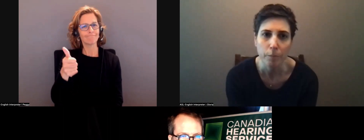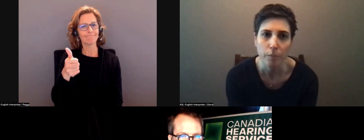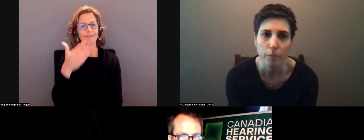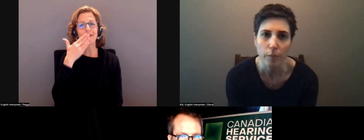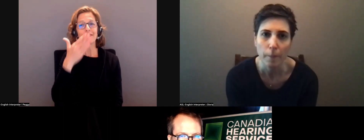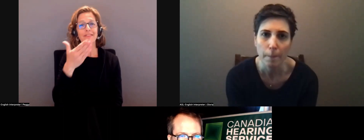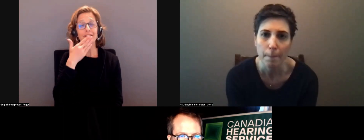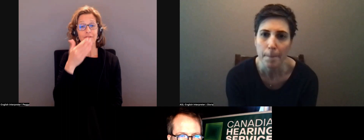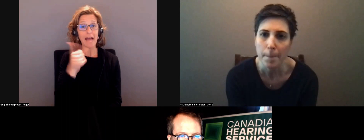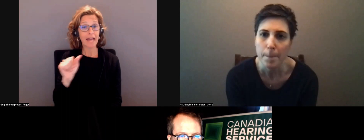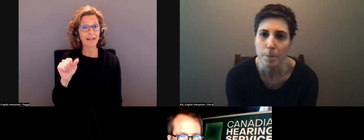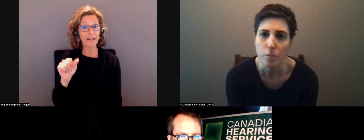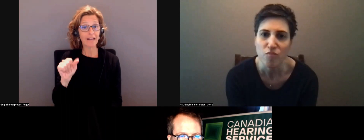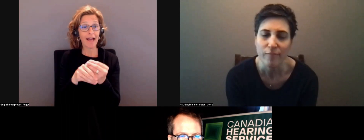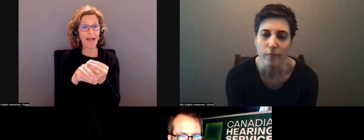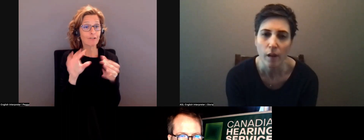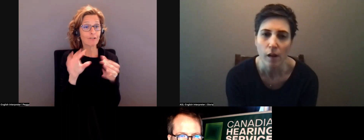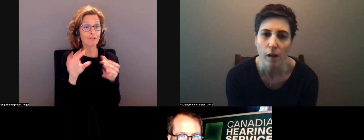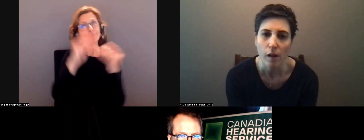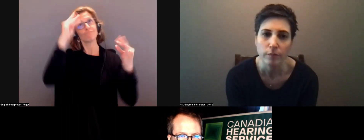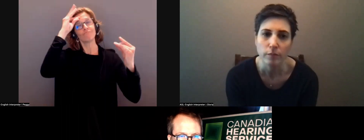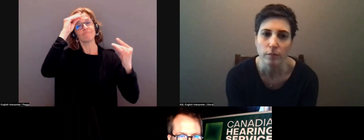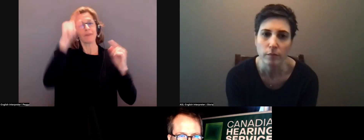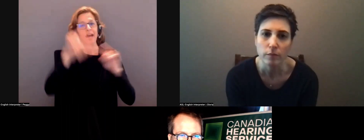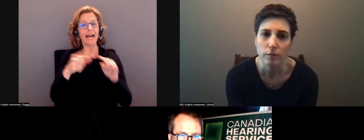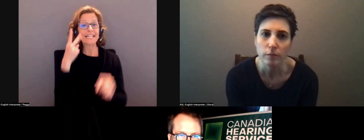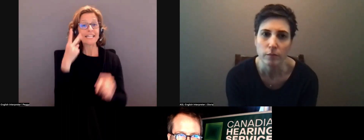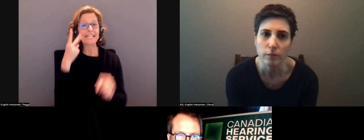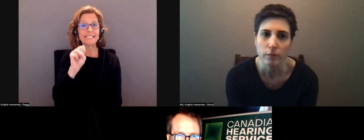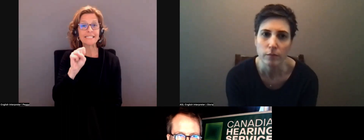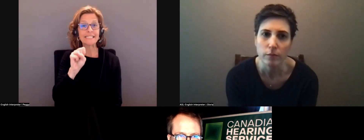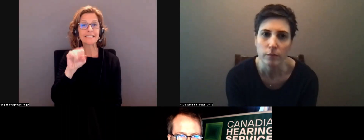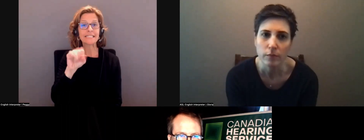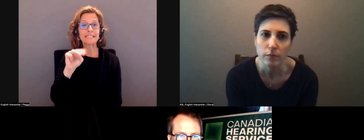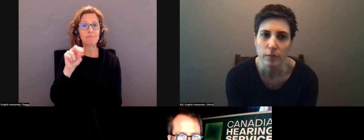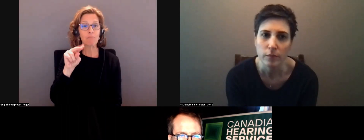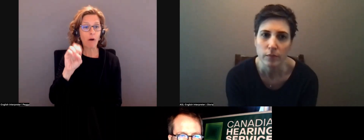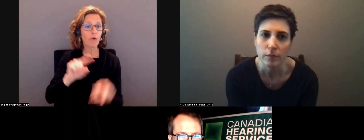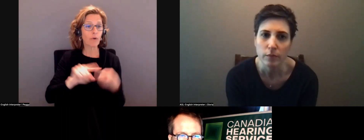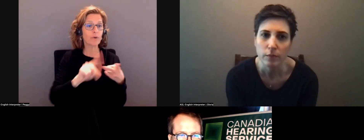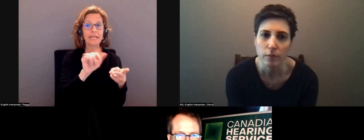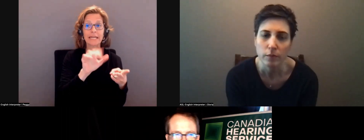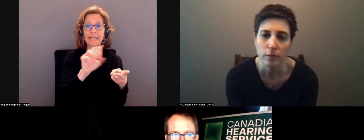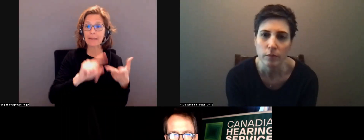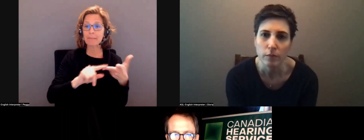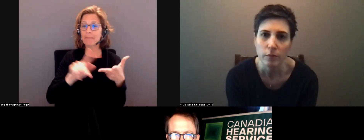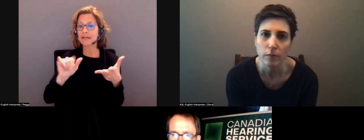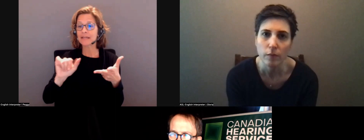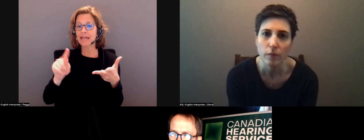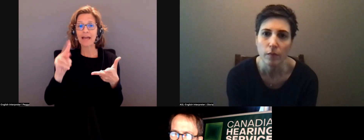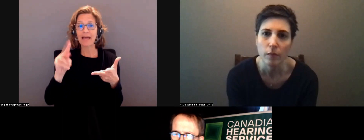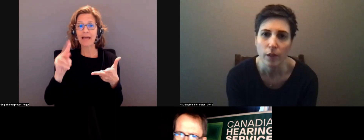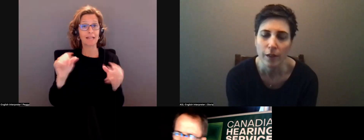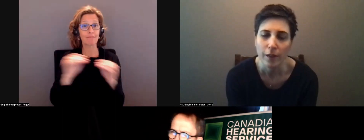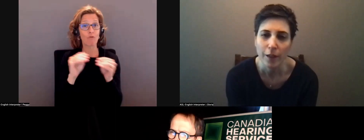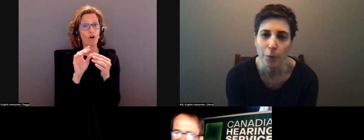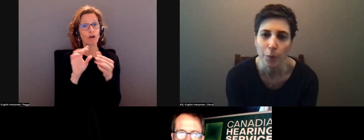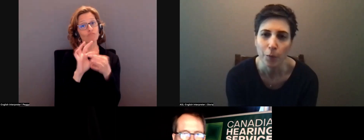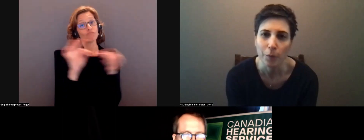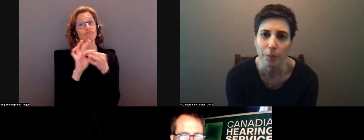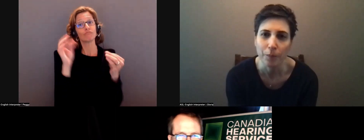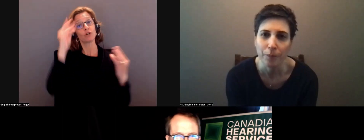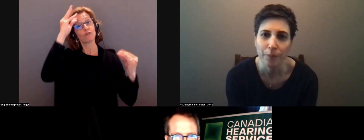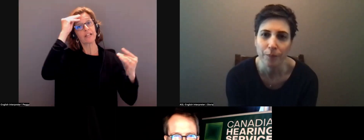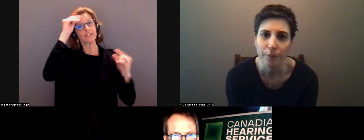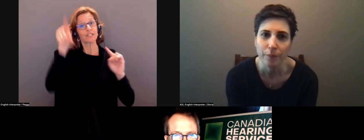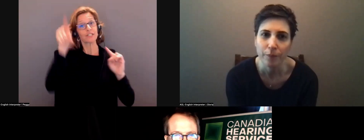Perfect. Anybody else that may want to reflect? I can see Simone is here with us. Kim, Kathy, any reflections from you? Hello.